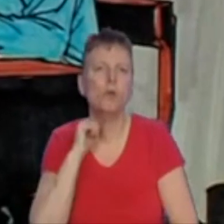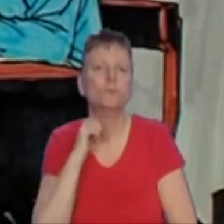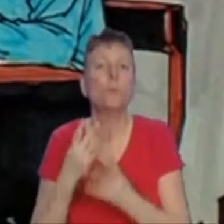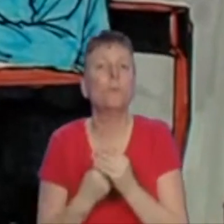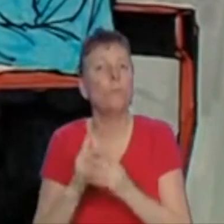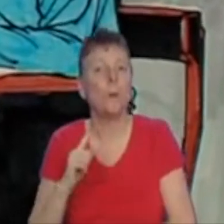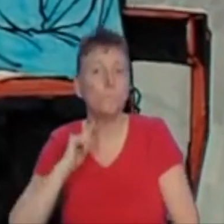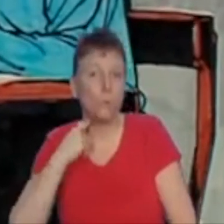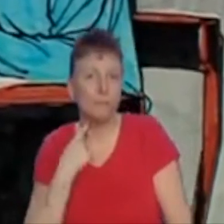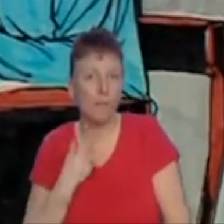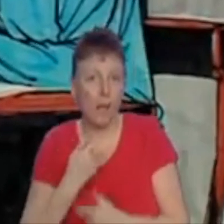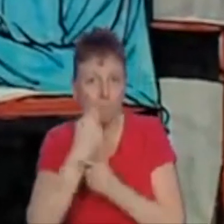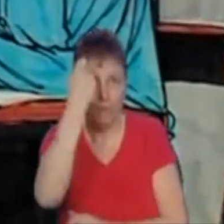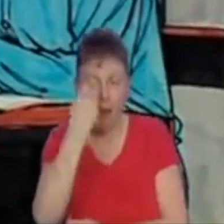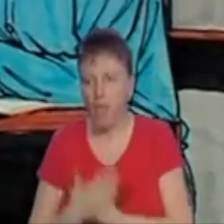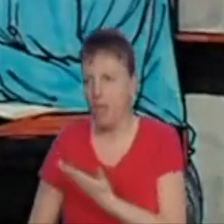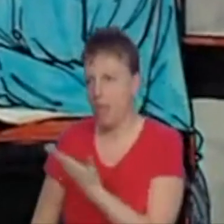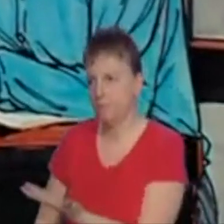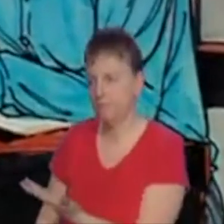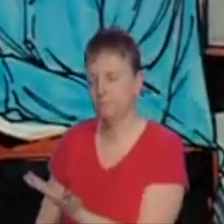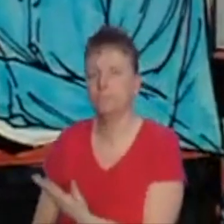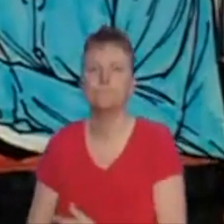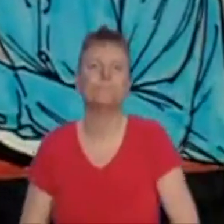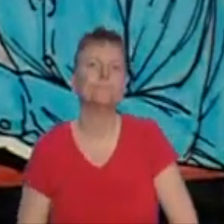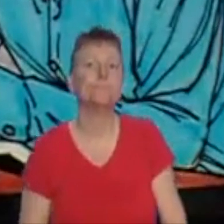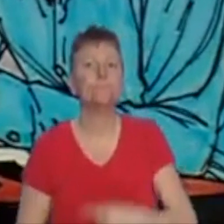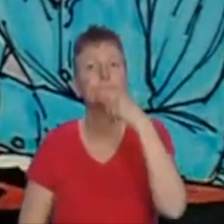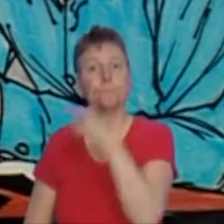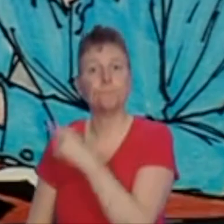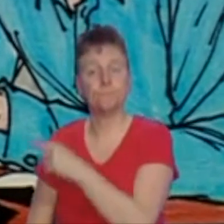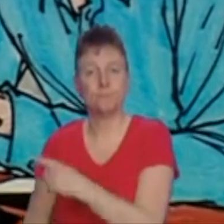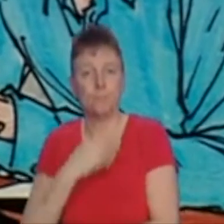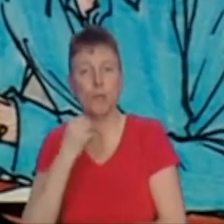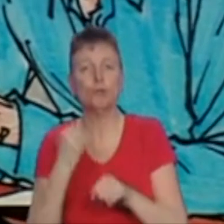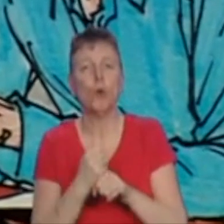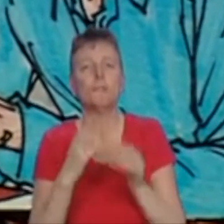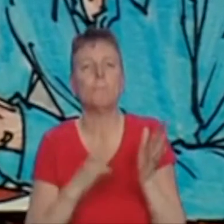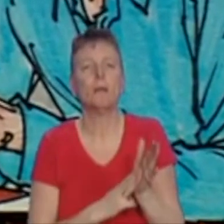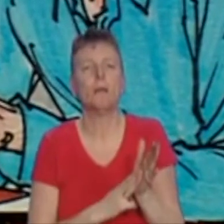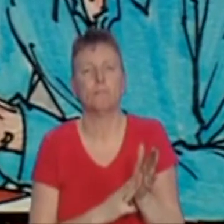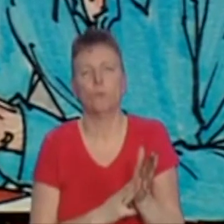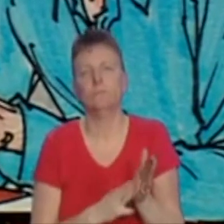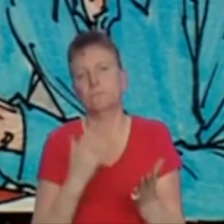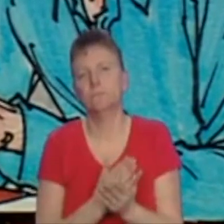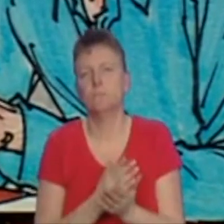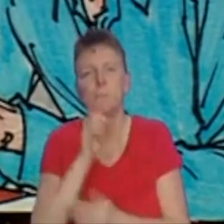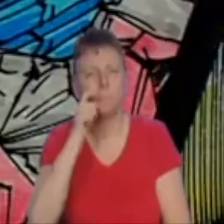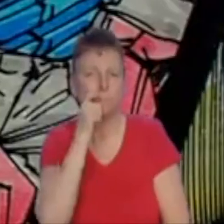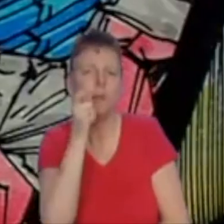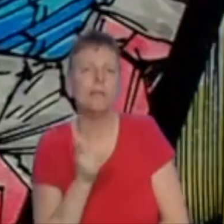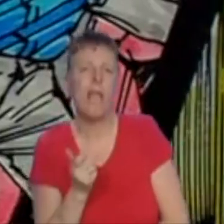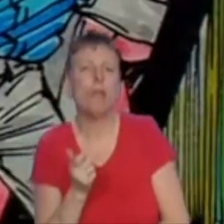Yuri Markov was an acclaimed Bulgarian writer, but in the 1960s he angered his government by writing a play about a plot to murder an important